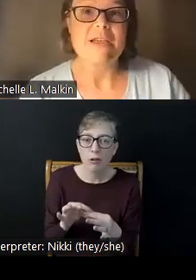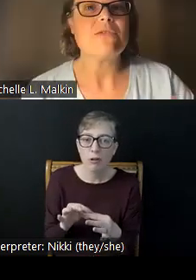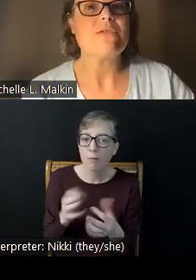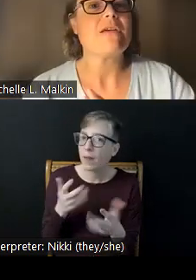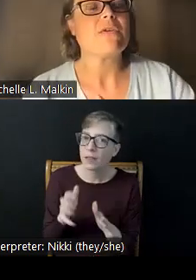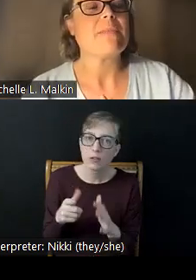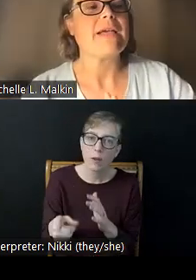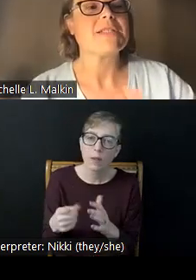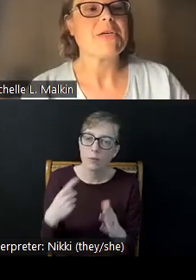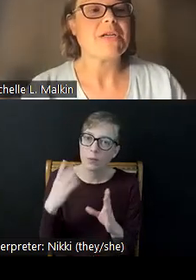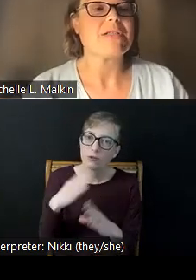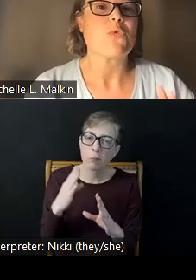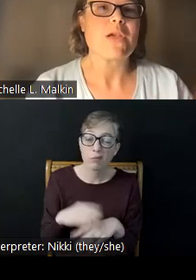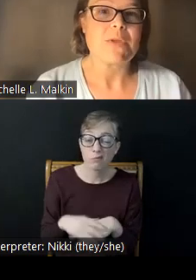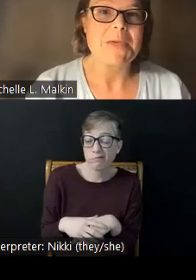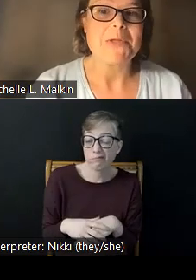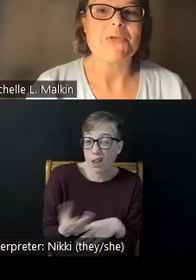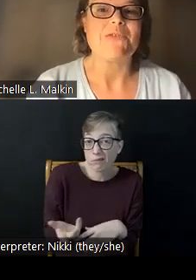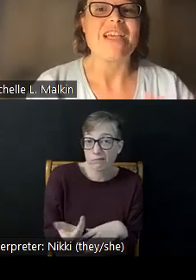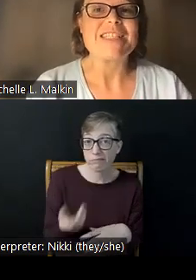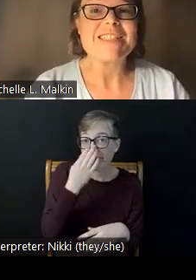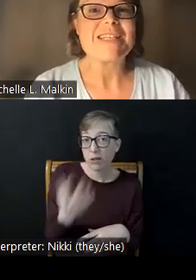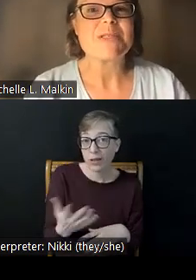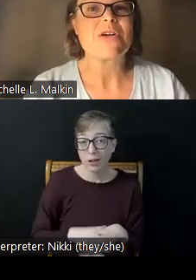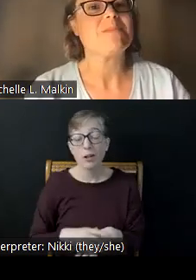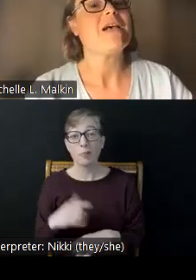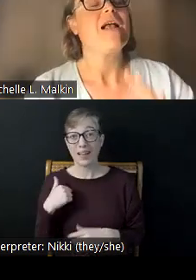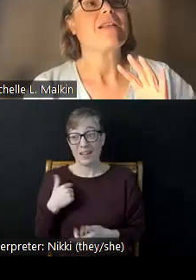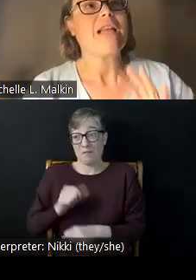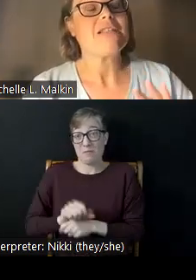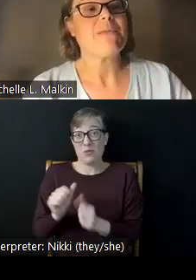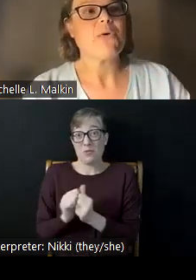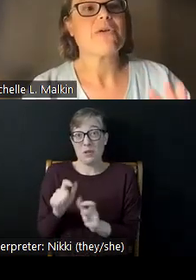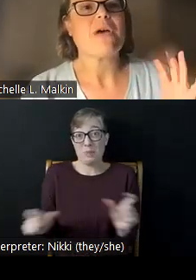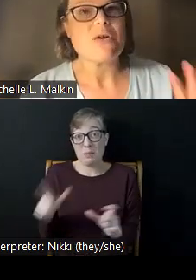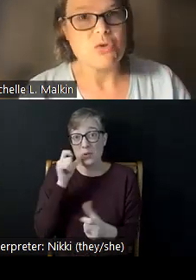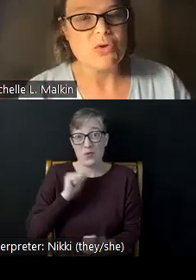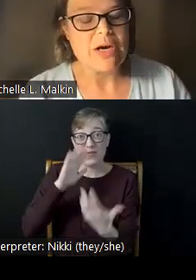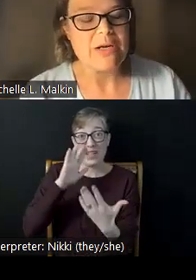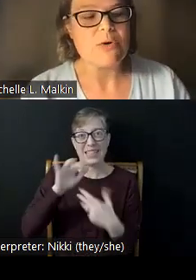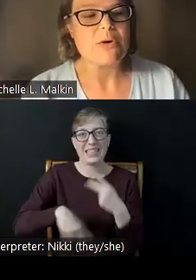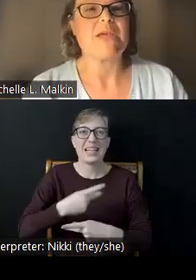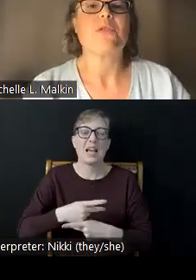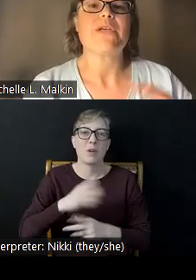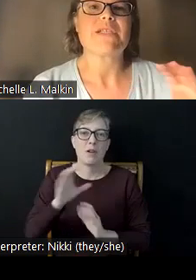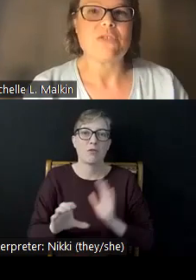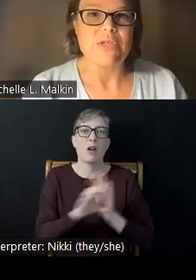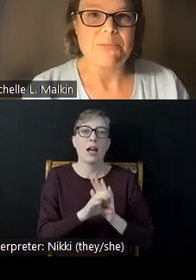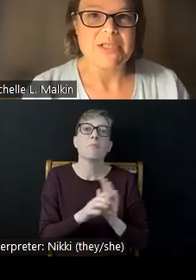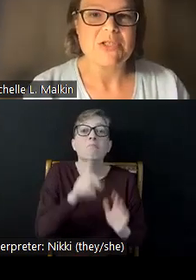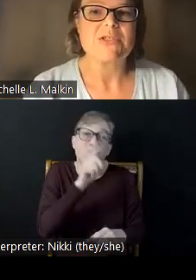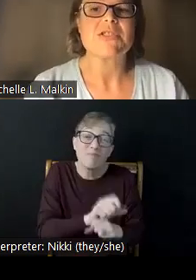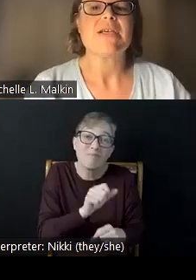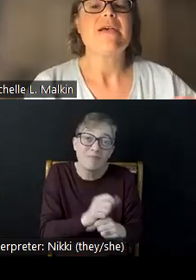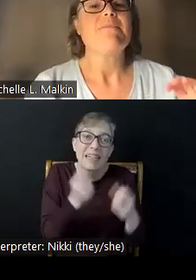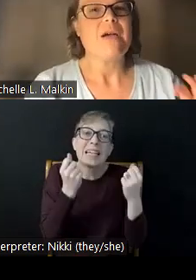can tell you that from my experience in working with people who have faced these types of crimes, lots of employers do try to work with the employees and do not